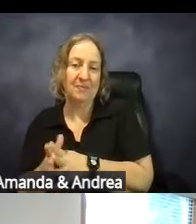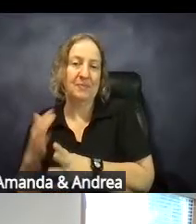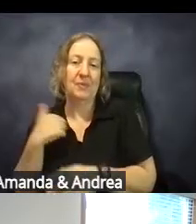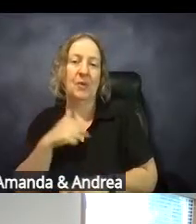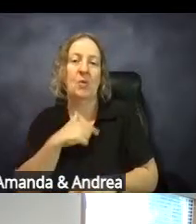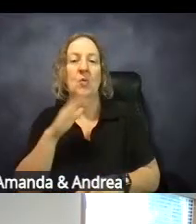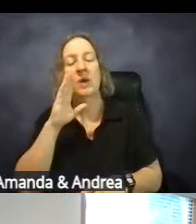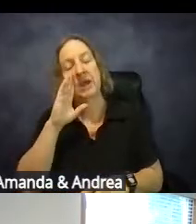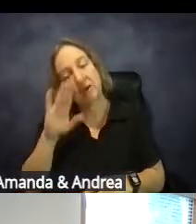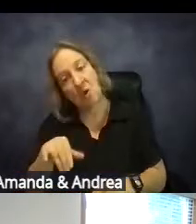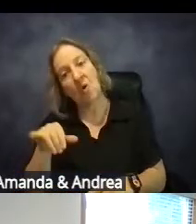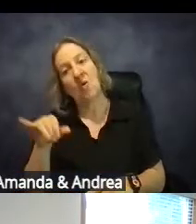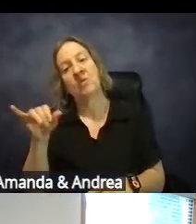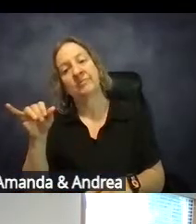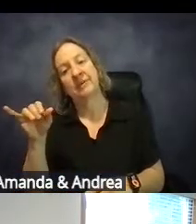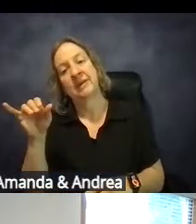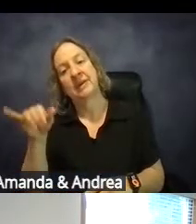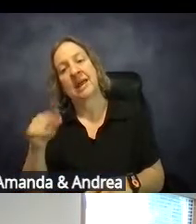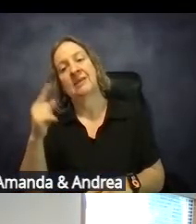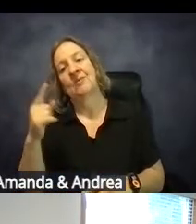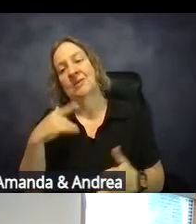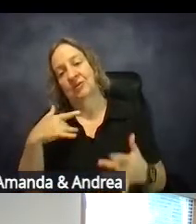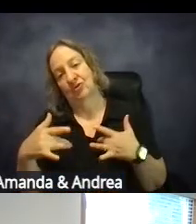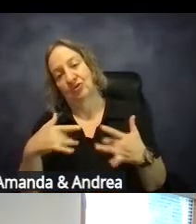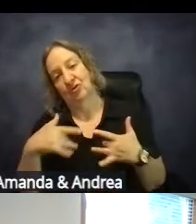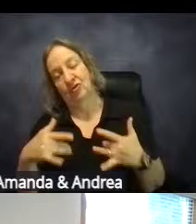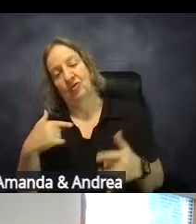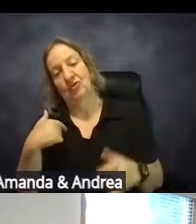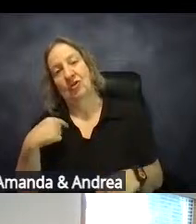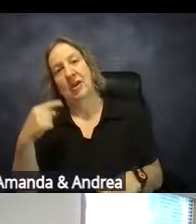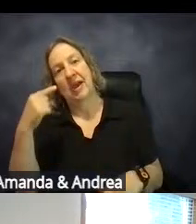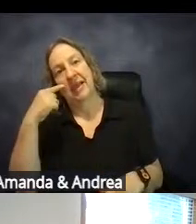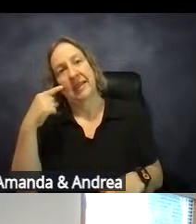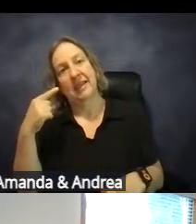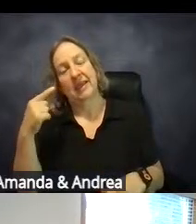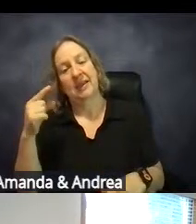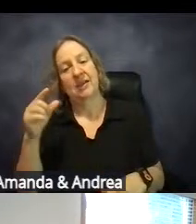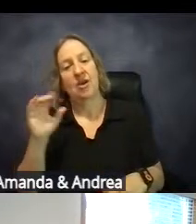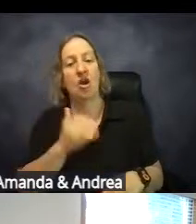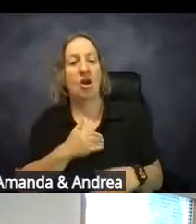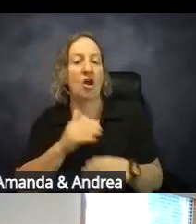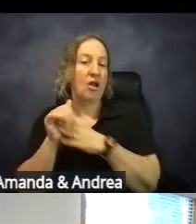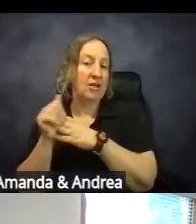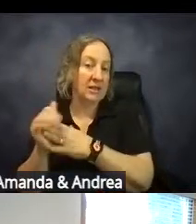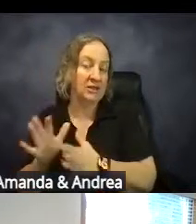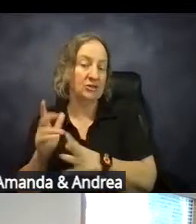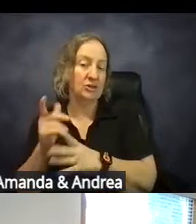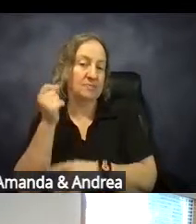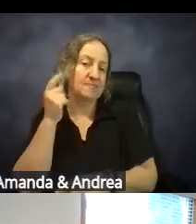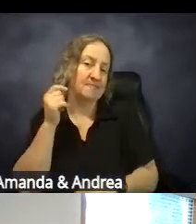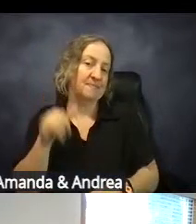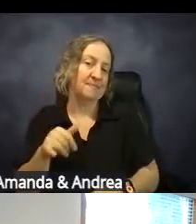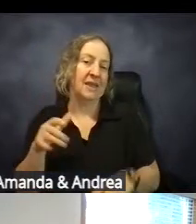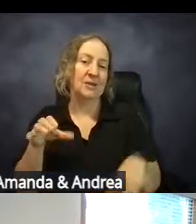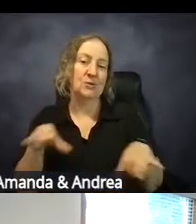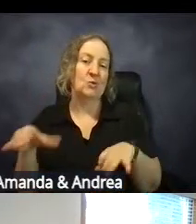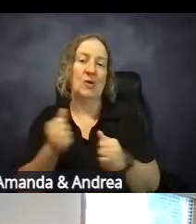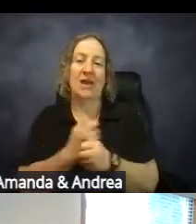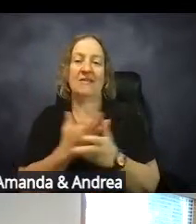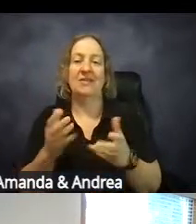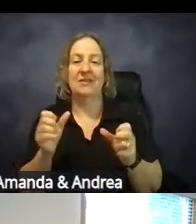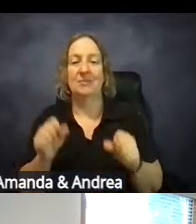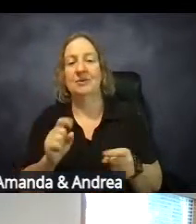that that is a concern. And I think that our leadership understands that and they're doing everything they can